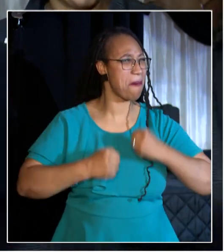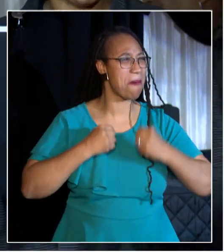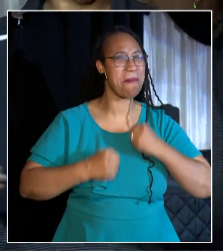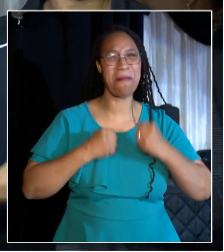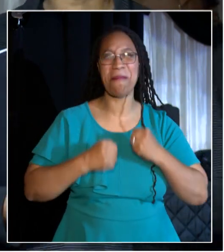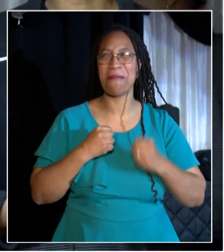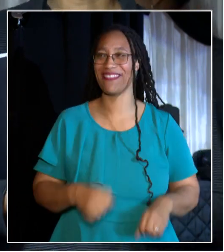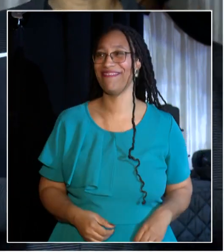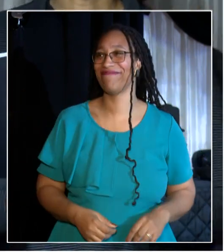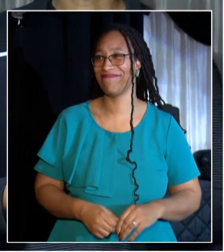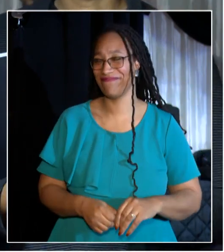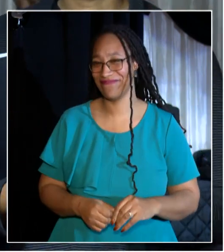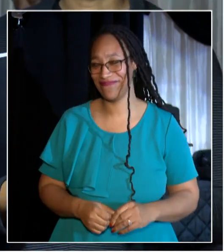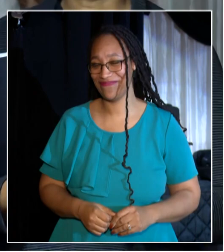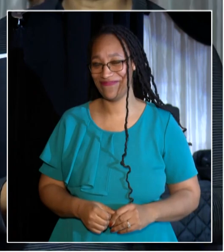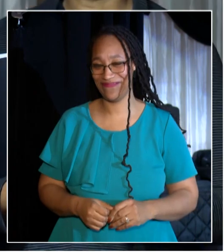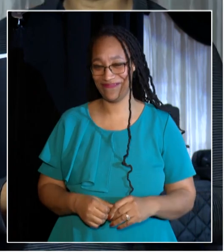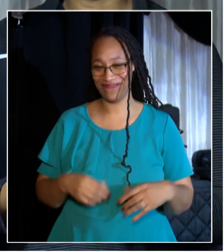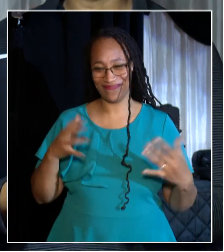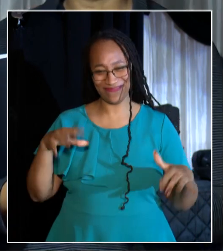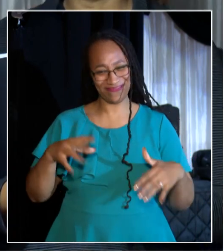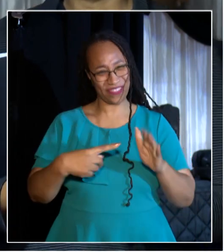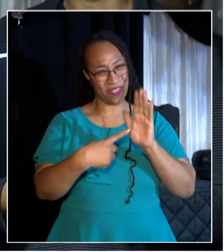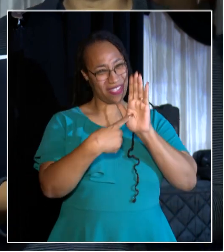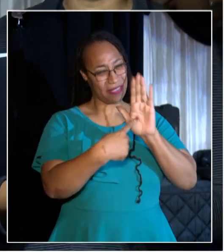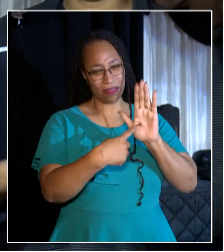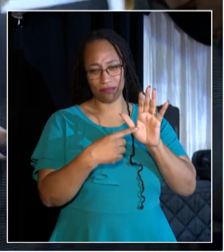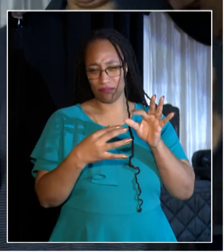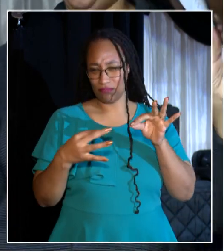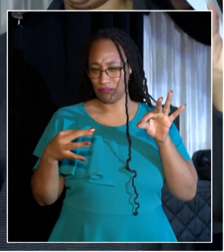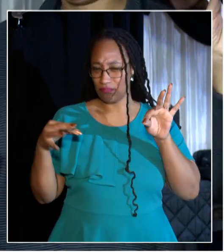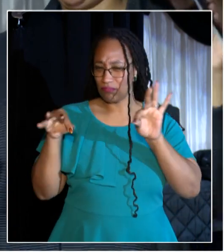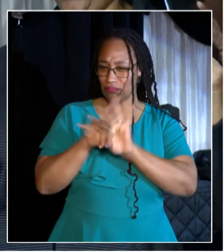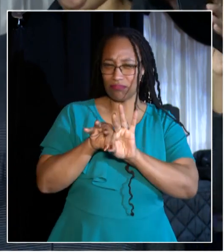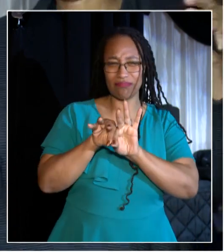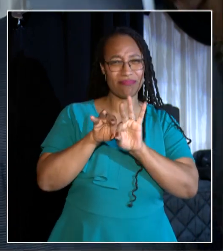Do I have to get more specific? Where is Northwest?